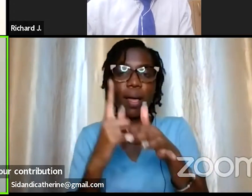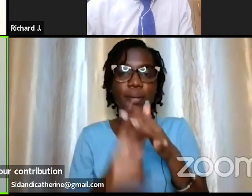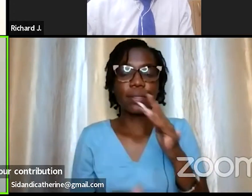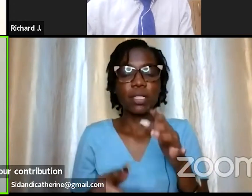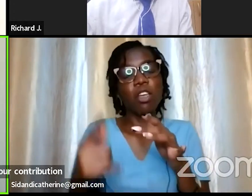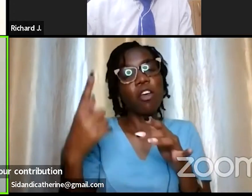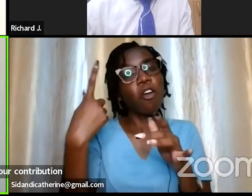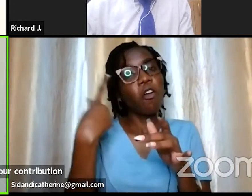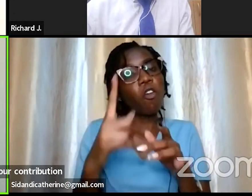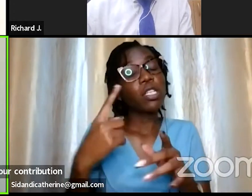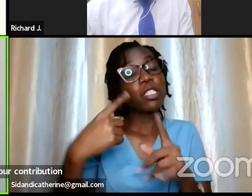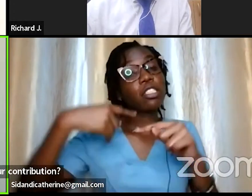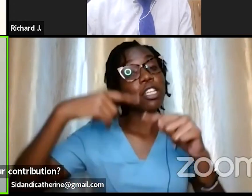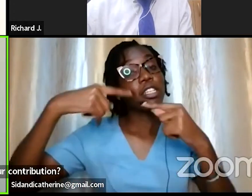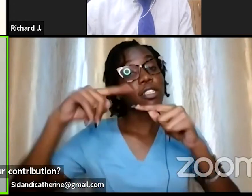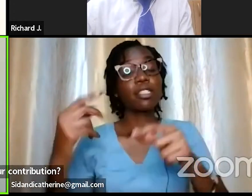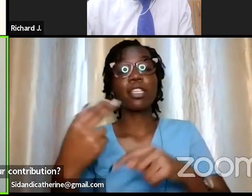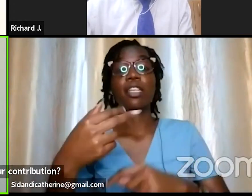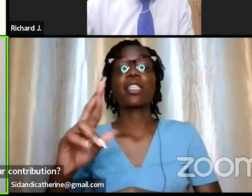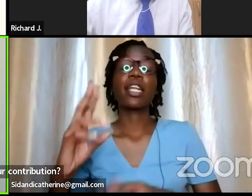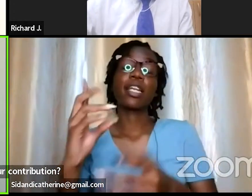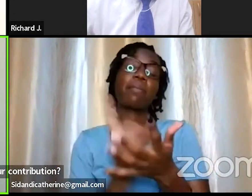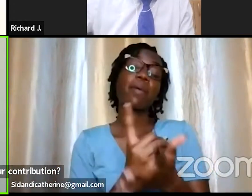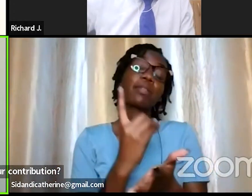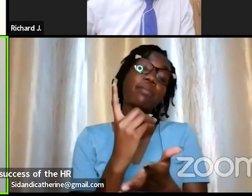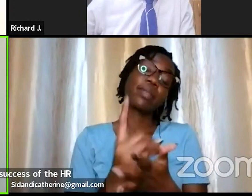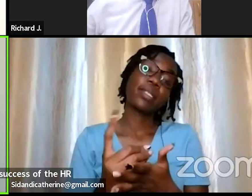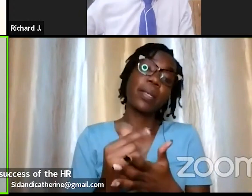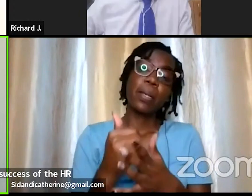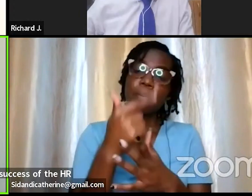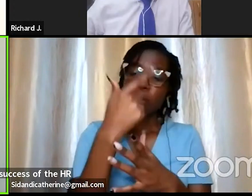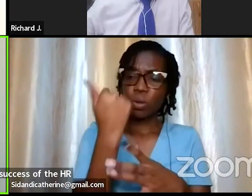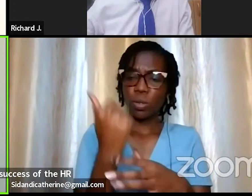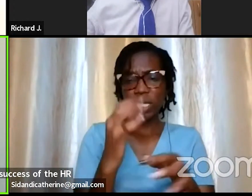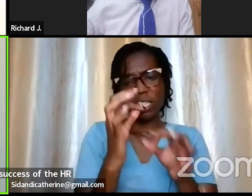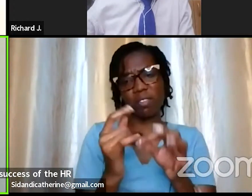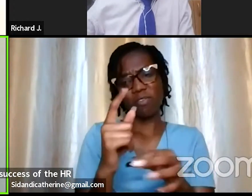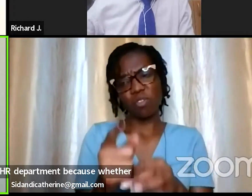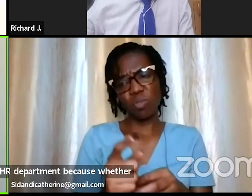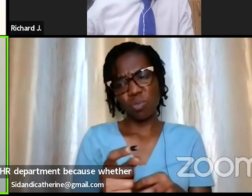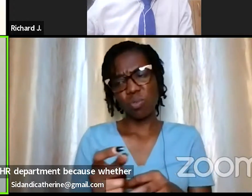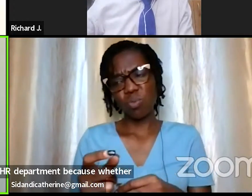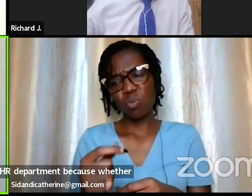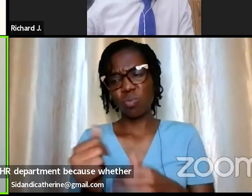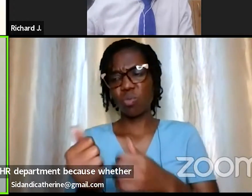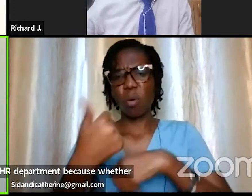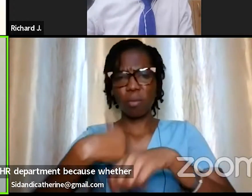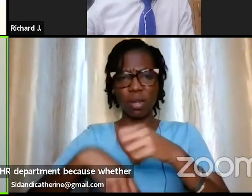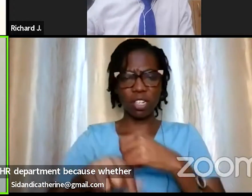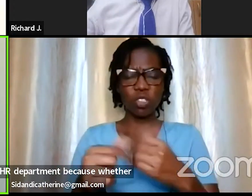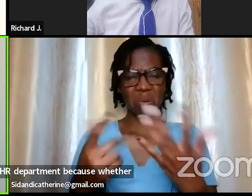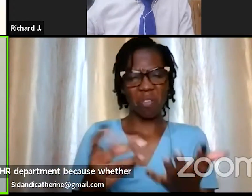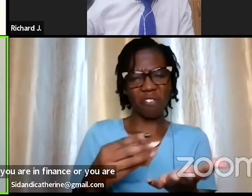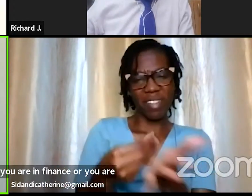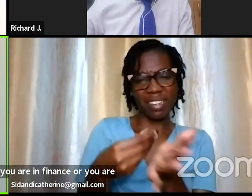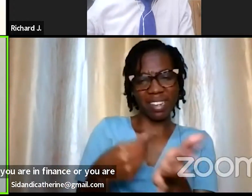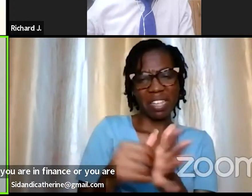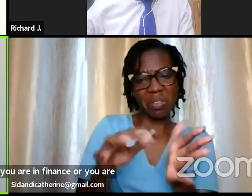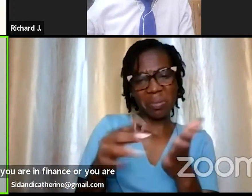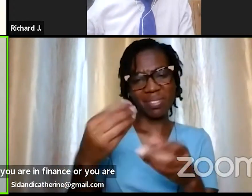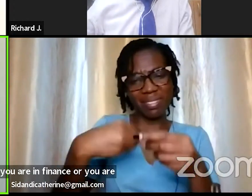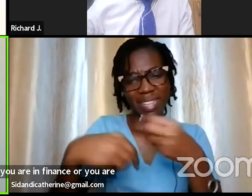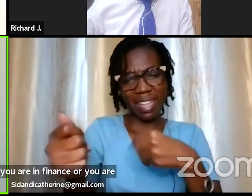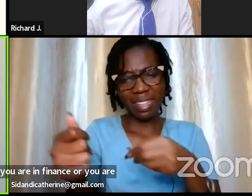towards the success of the HR department? Because whether you are in operations or you are in finance or you are in sales or